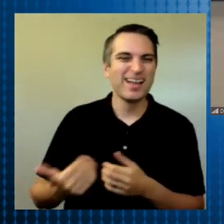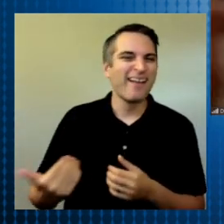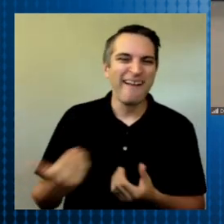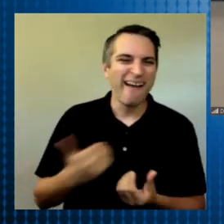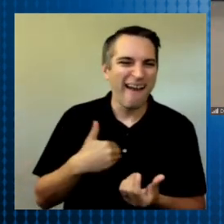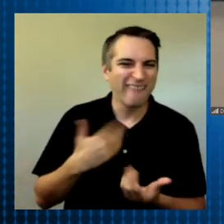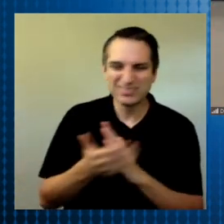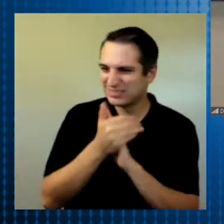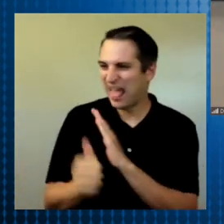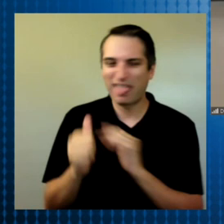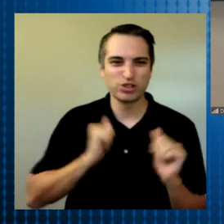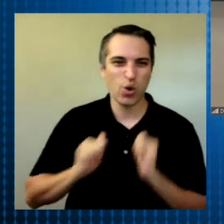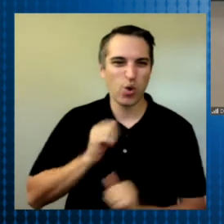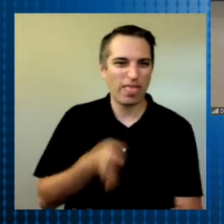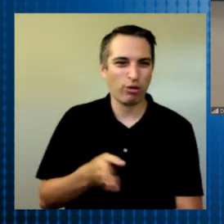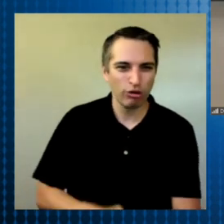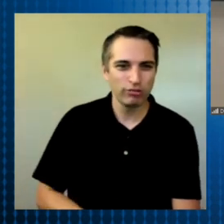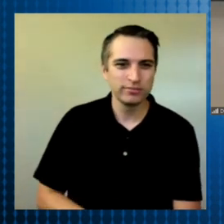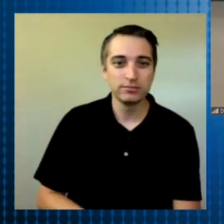She took him to a talent show, and guess what?